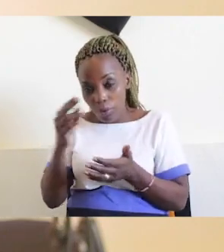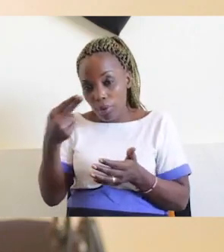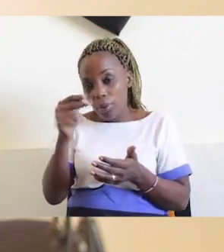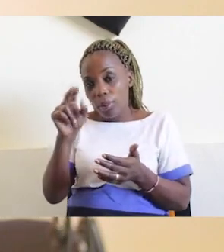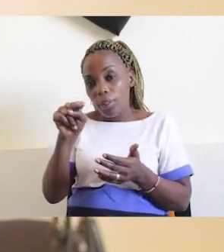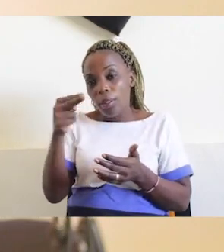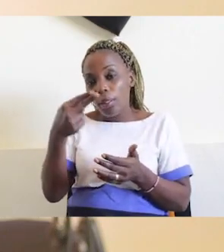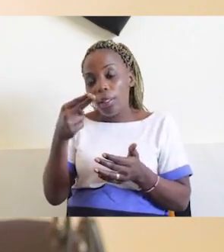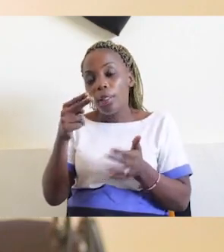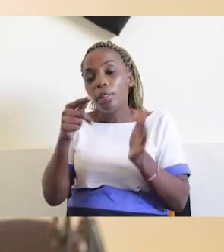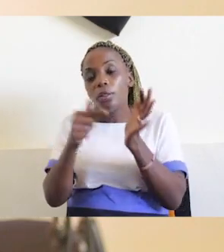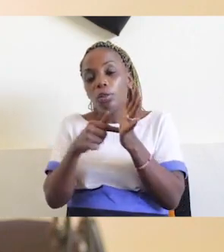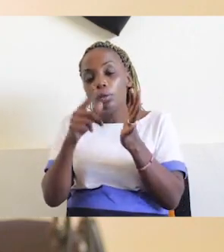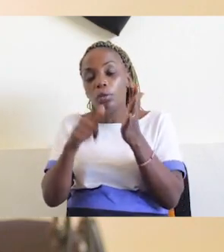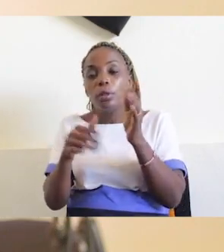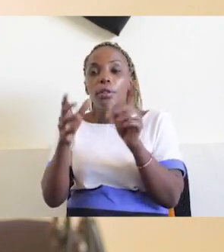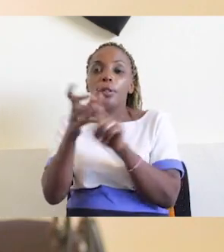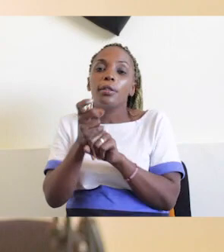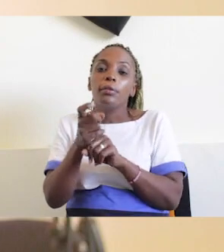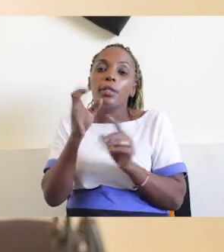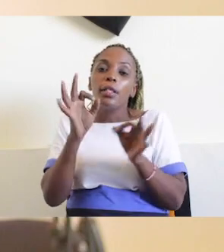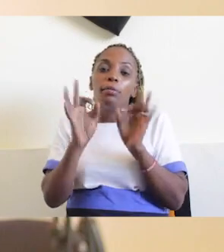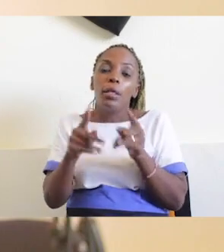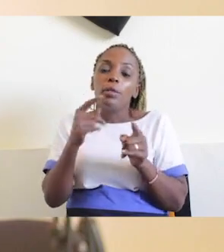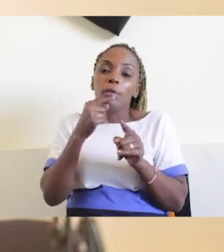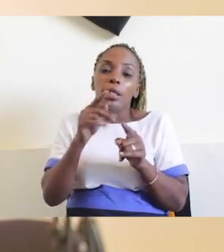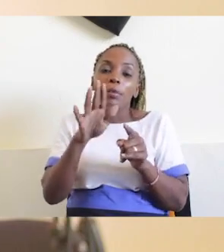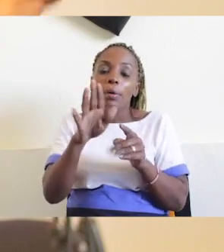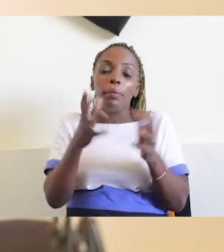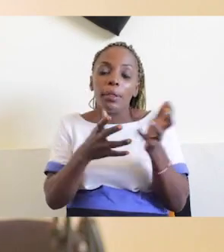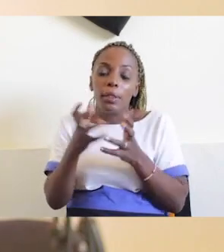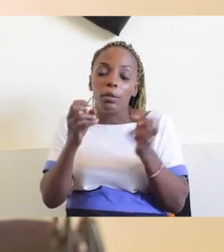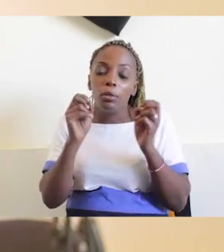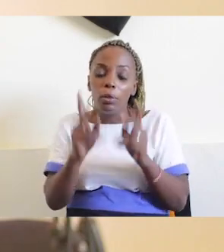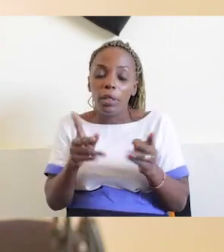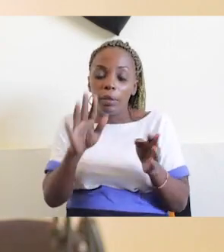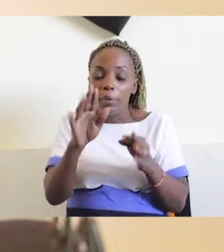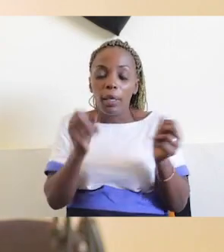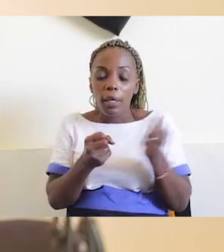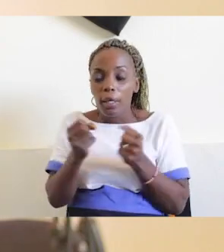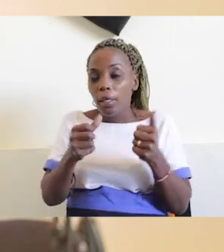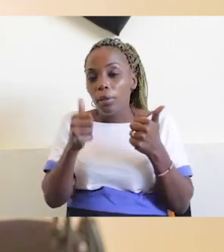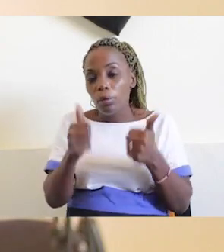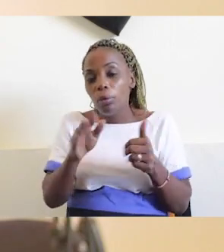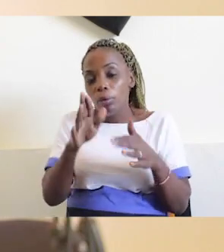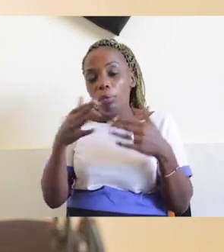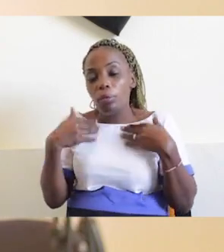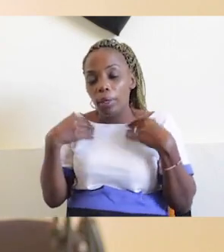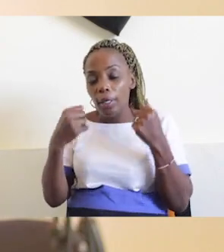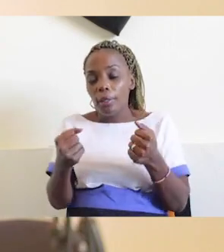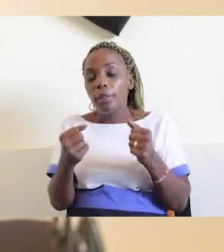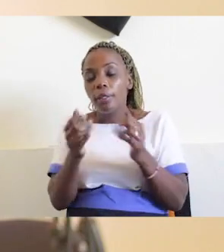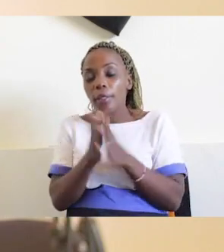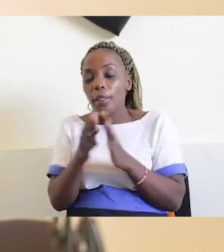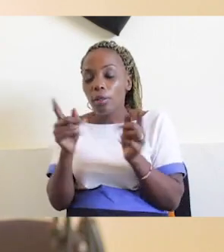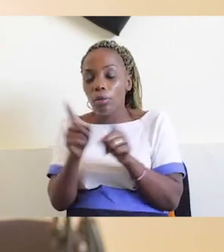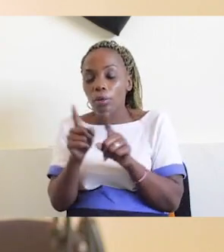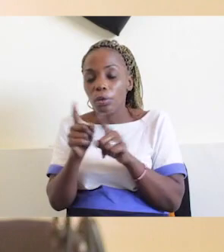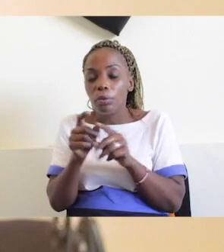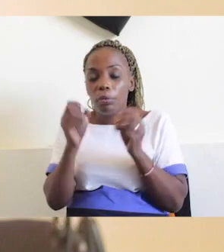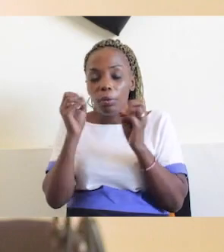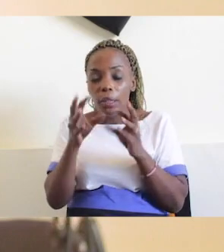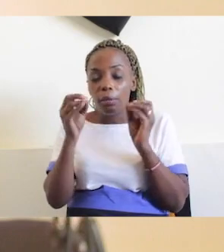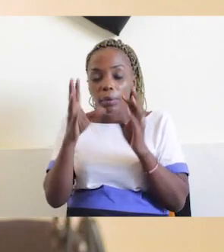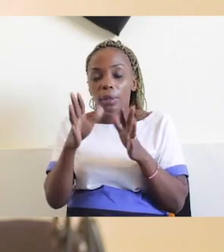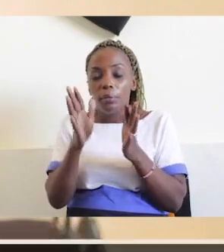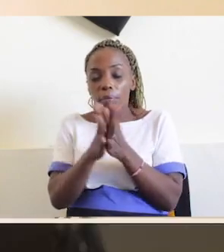she received. When someone tells you, "Oh, your business is okay, your car is good, you are healthy," and also many praises